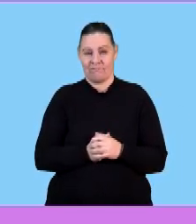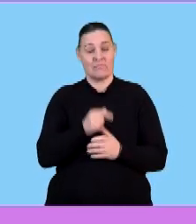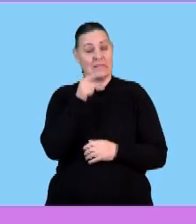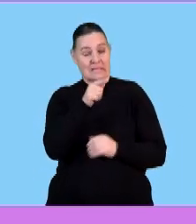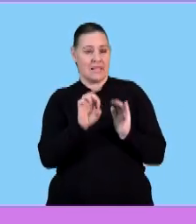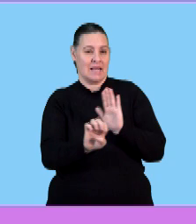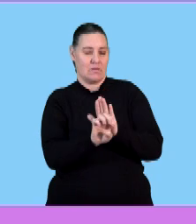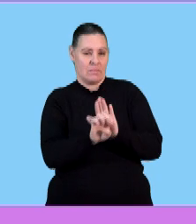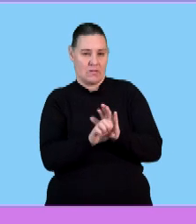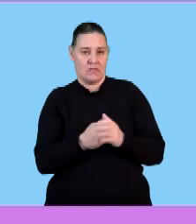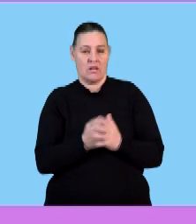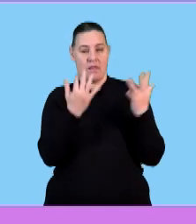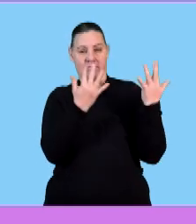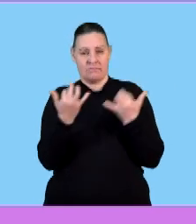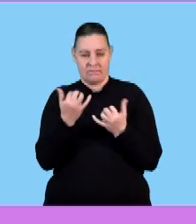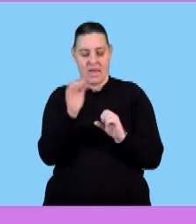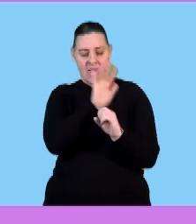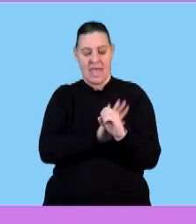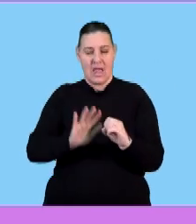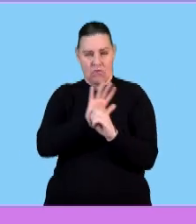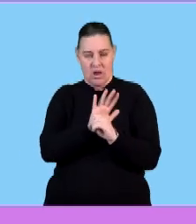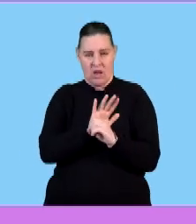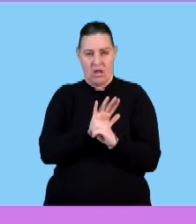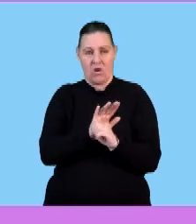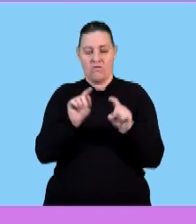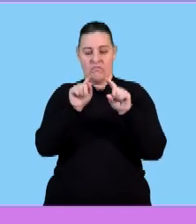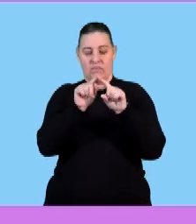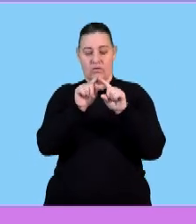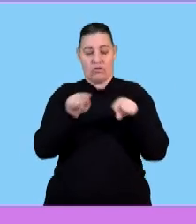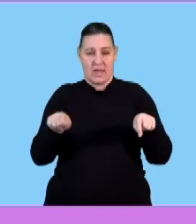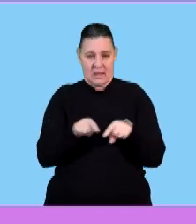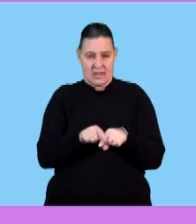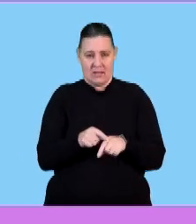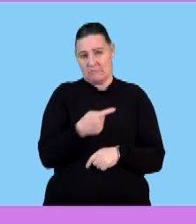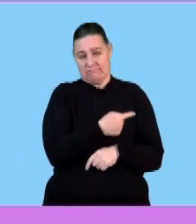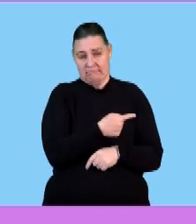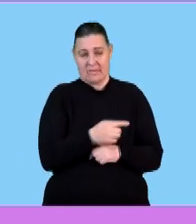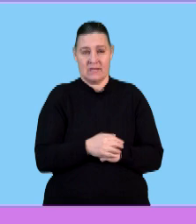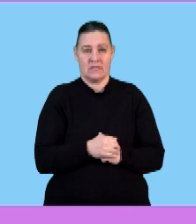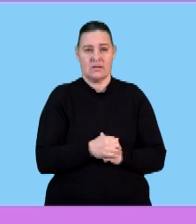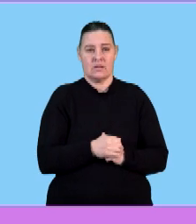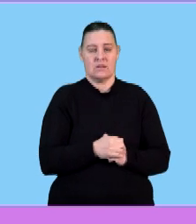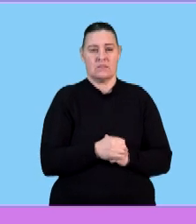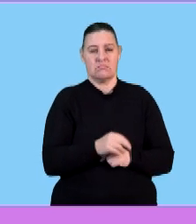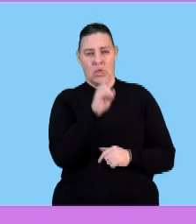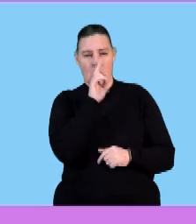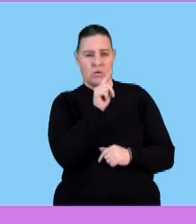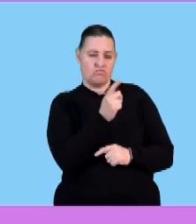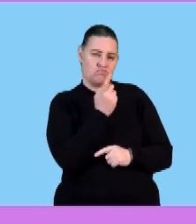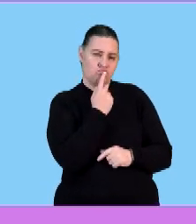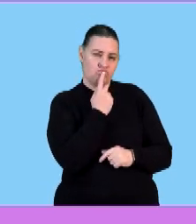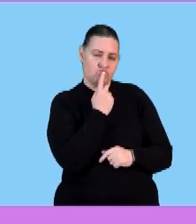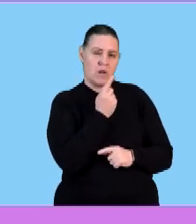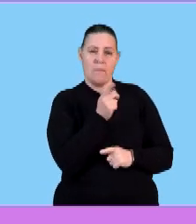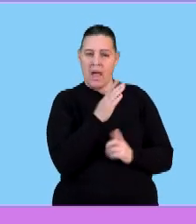So, in this example, calculate the area of the triangle alongside. So if I'm looking at